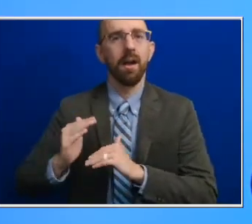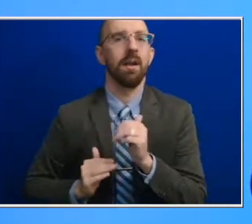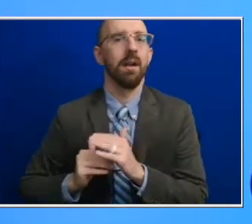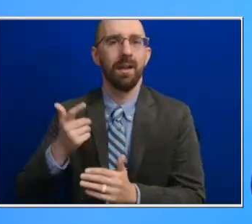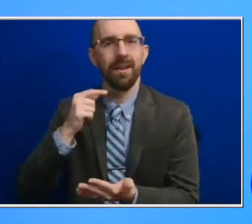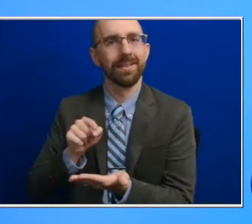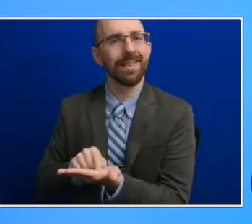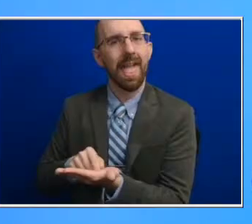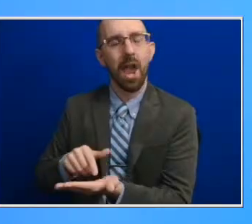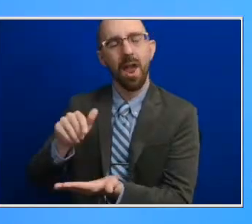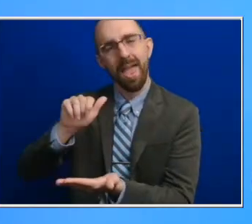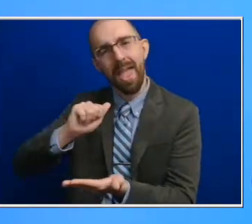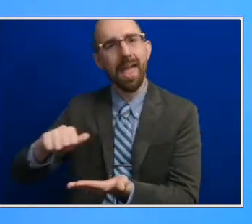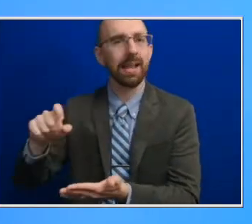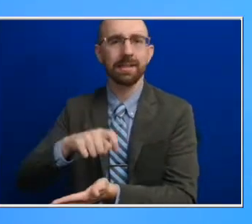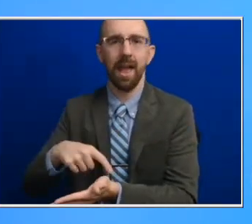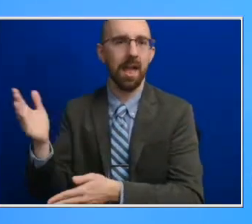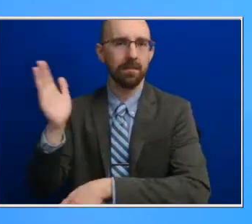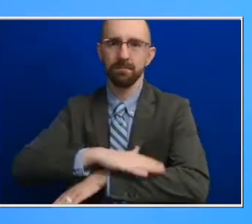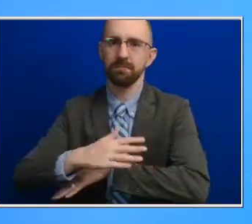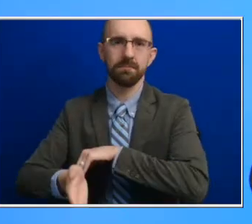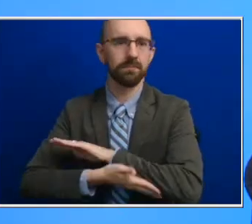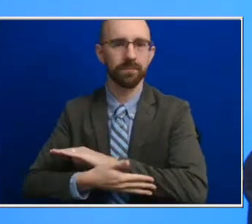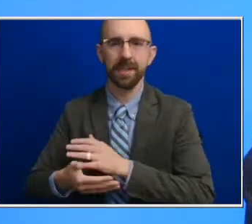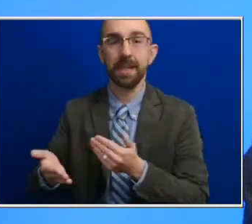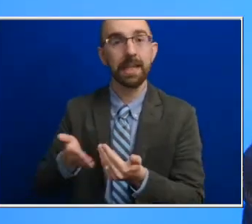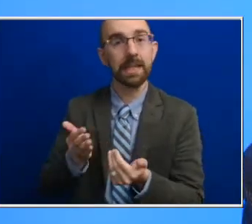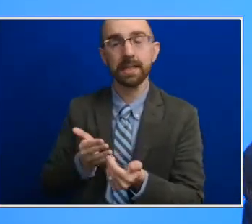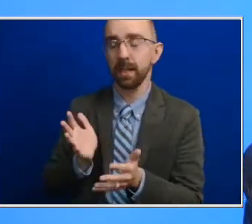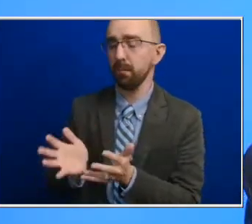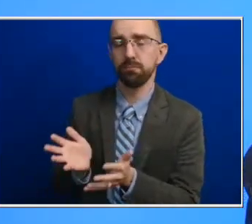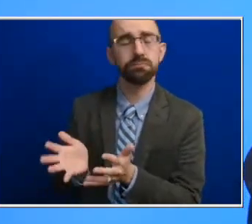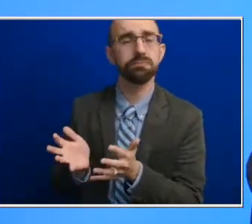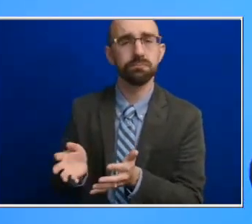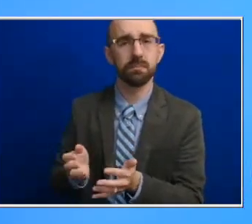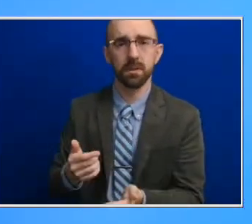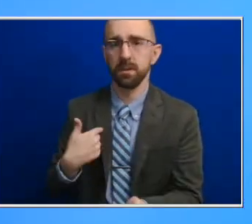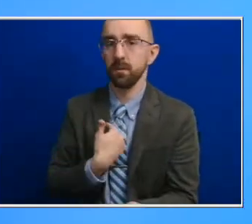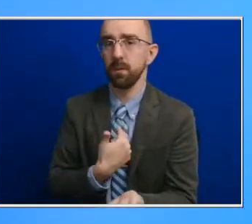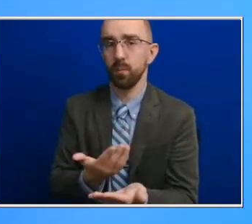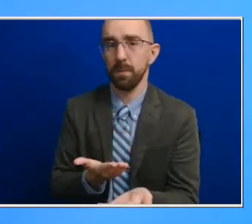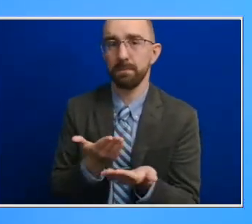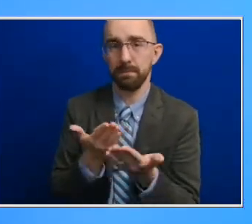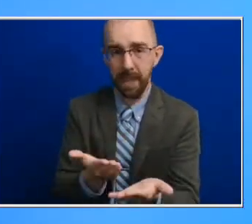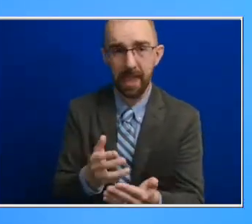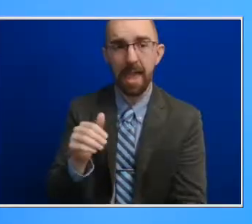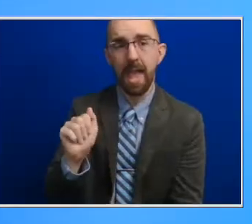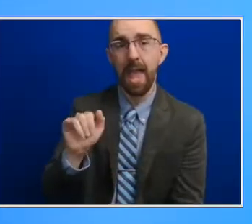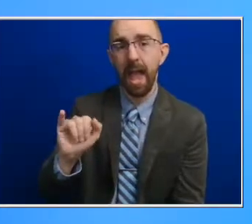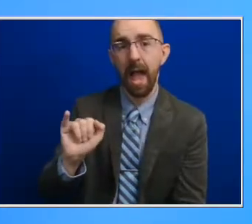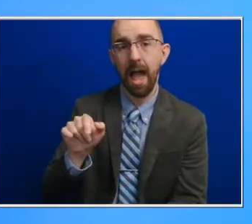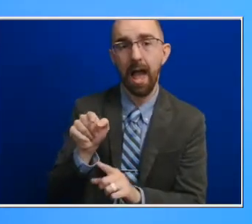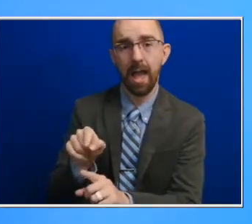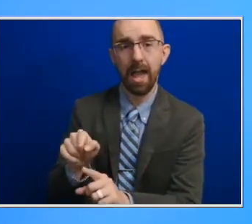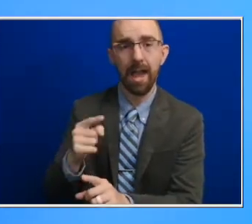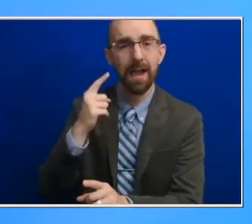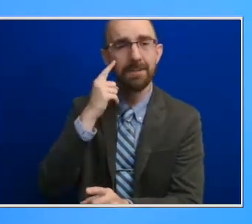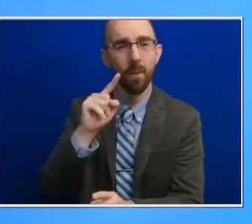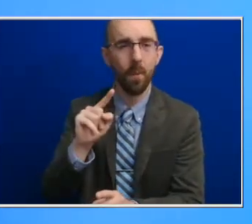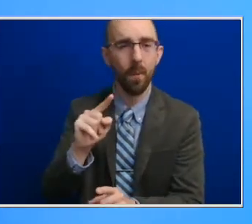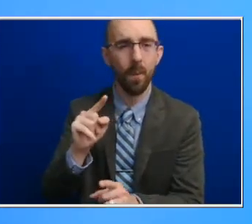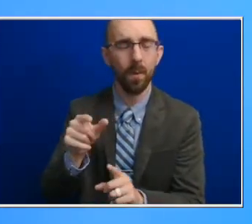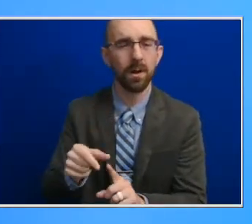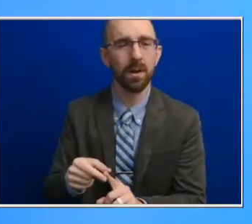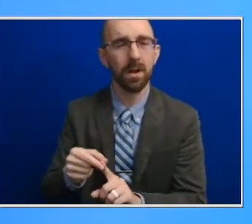especially if the AI, it can be very easily comforting. The recommendations would be that the AI, if they're especially seeing an individual engaging in therapy,